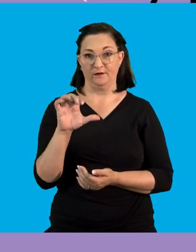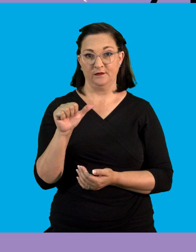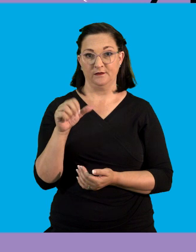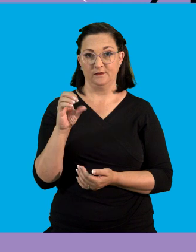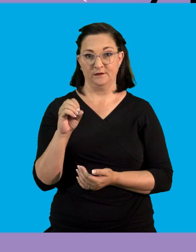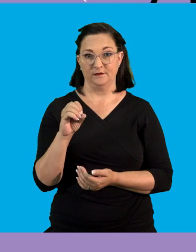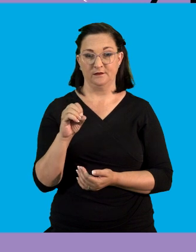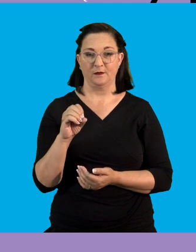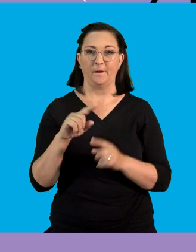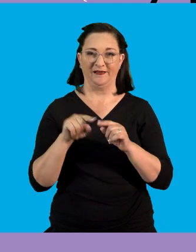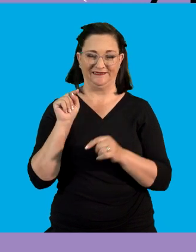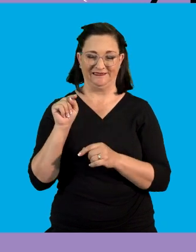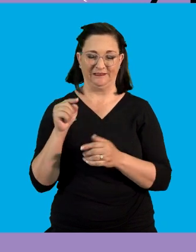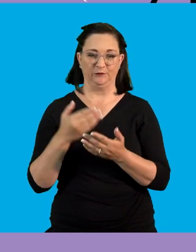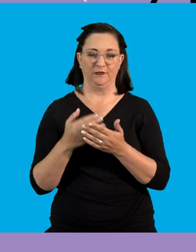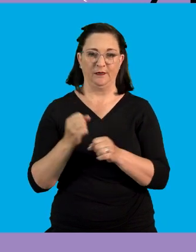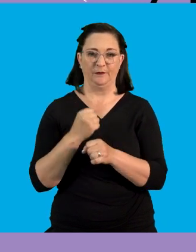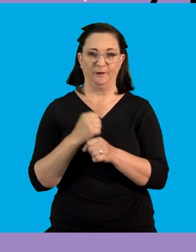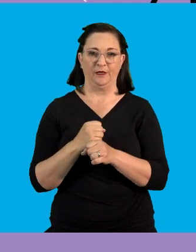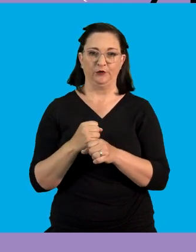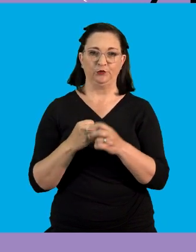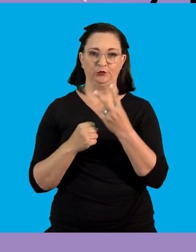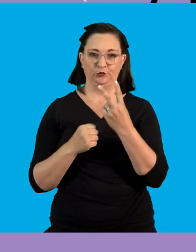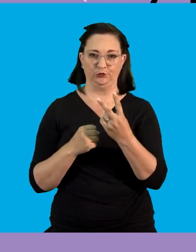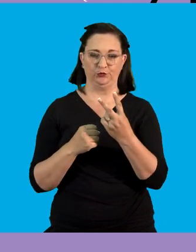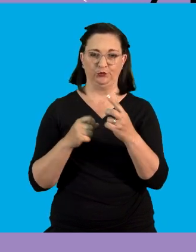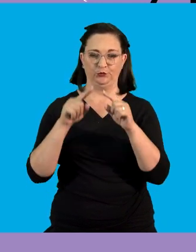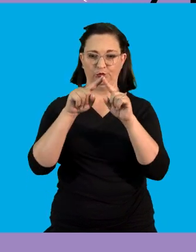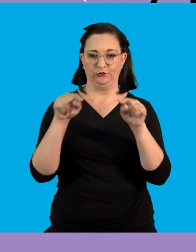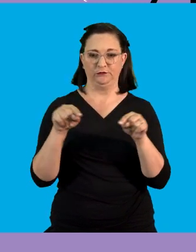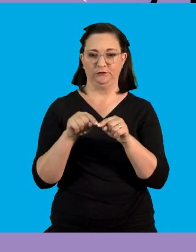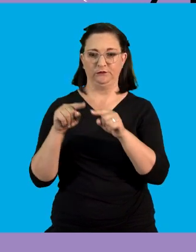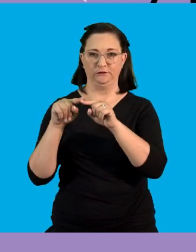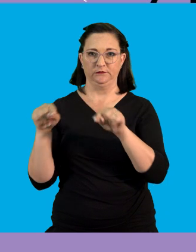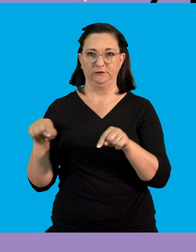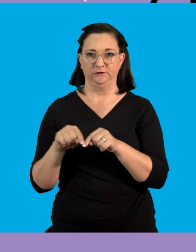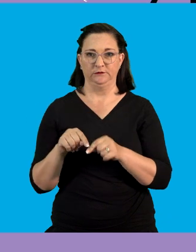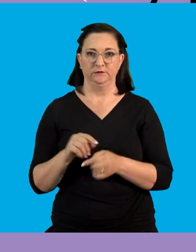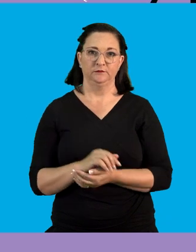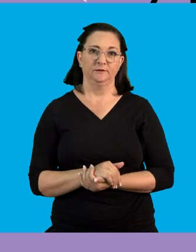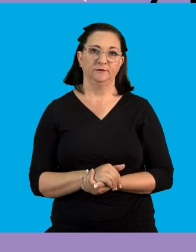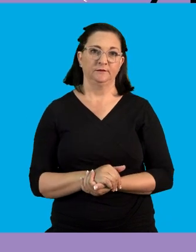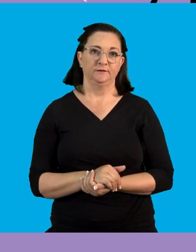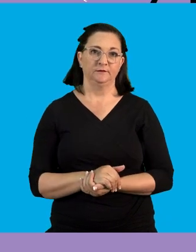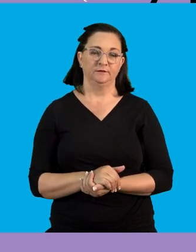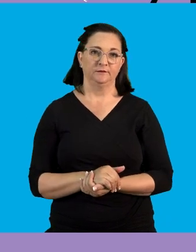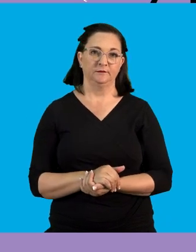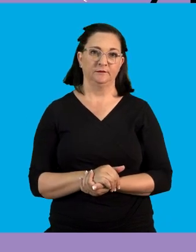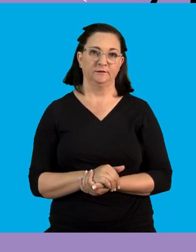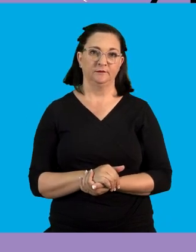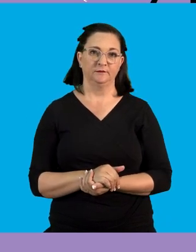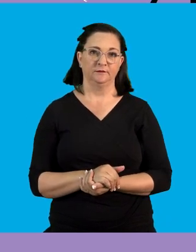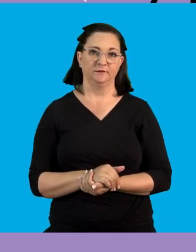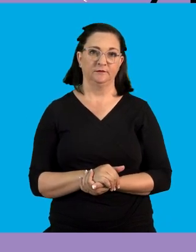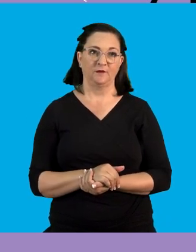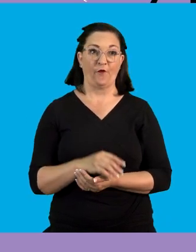the one we wrote 360. Let's divide that into 2 triangles, rub it out,